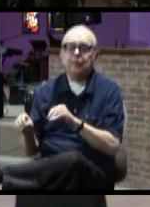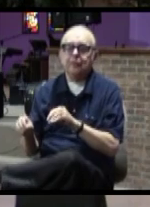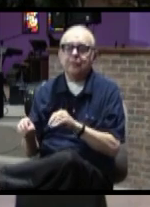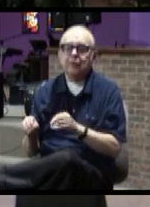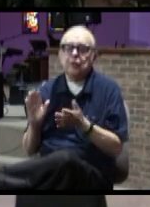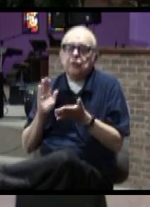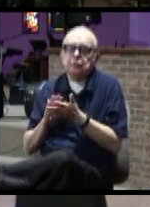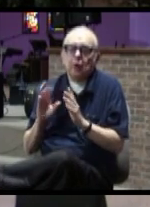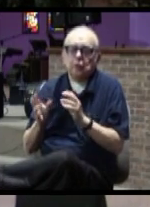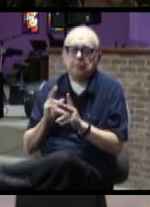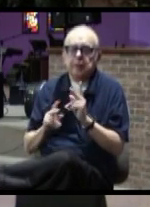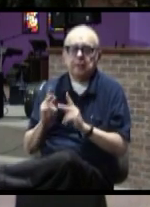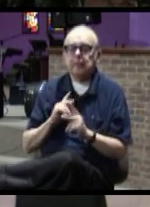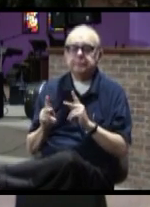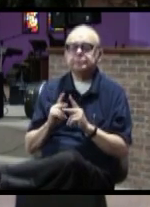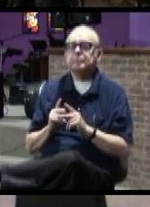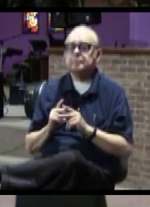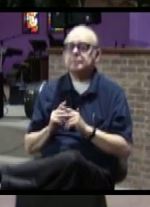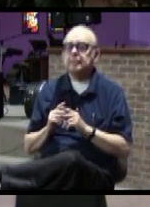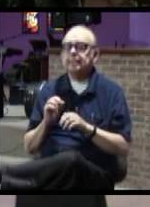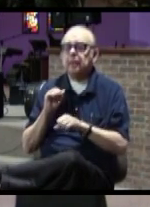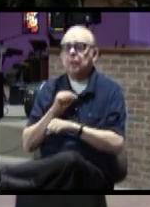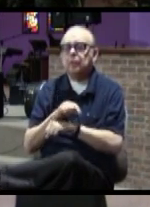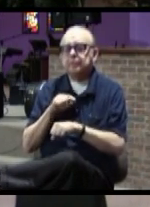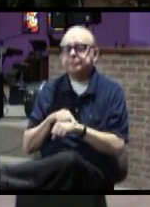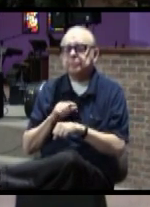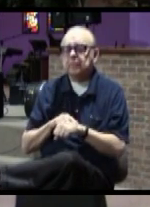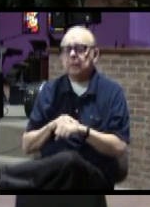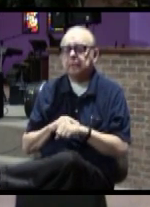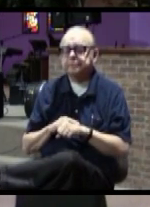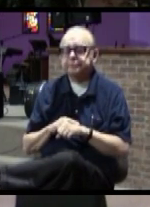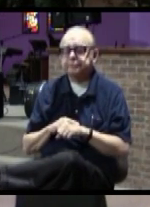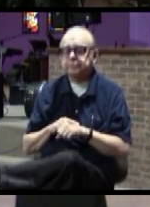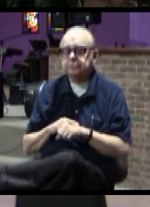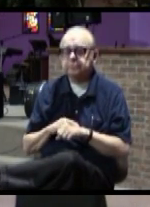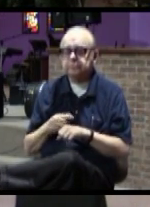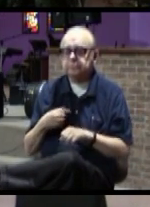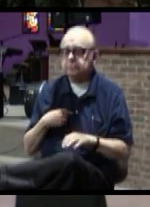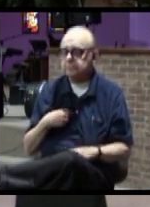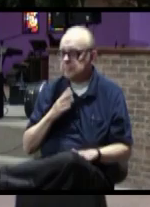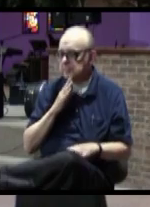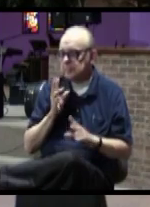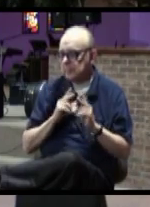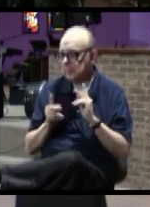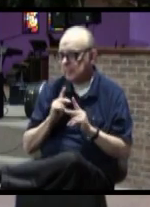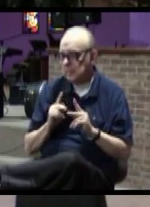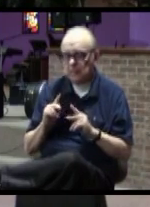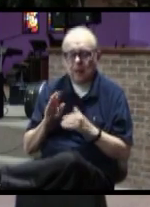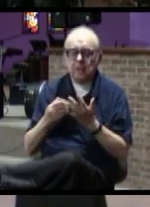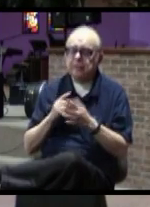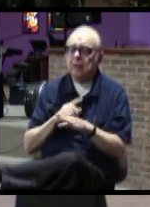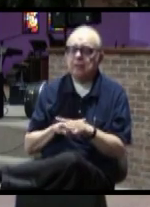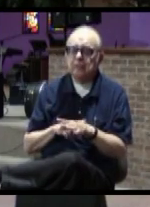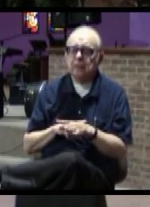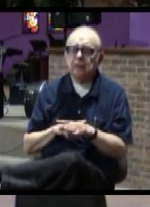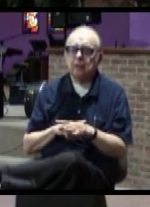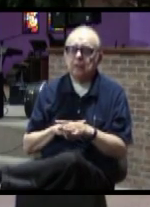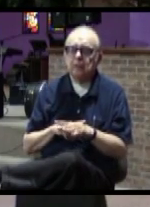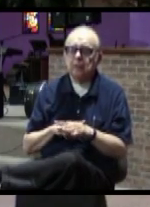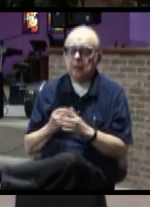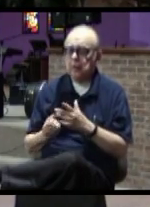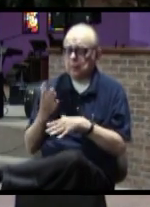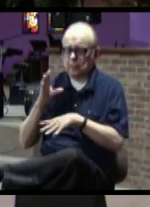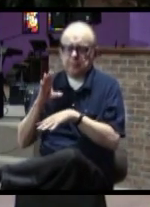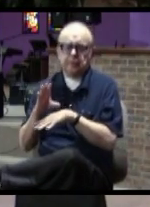the enemy, ladies and gentlemen, is working overtime and causing the church to be standstills. I've been talking to people left and